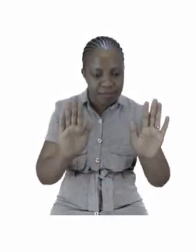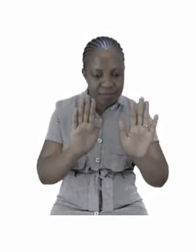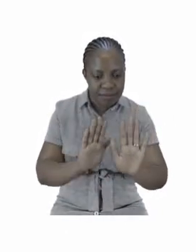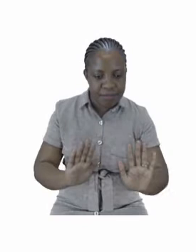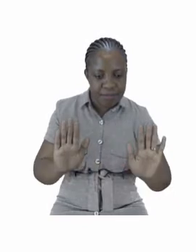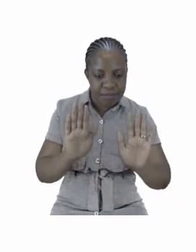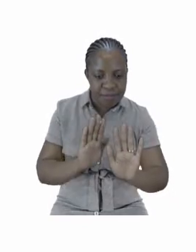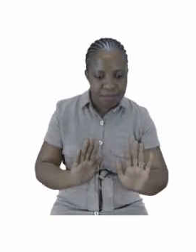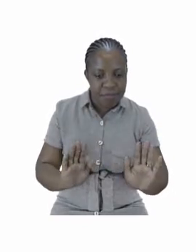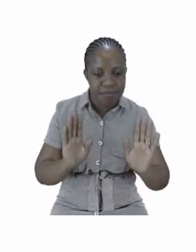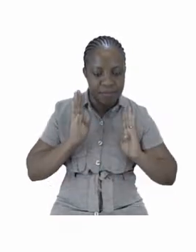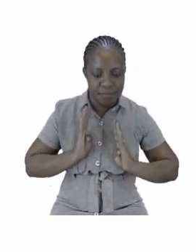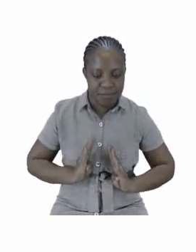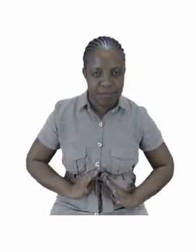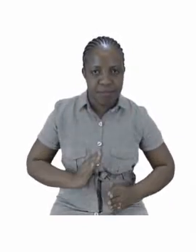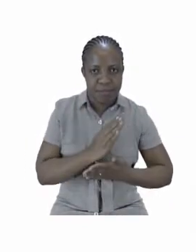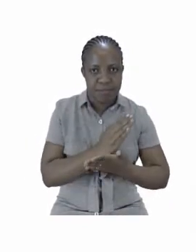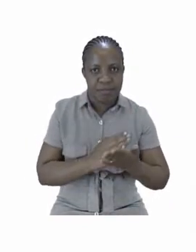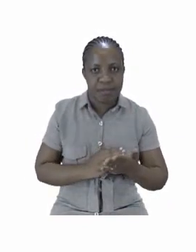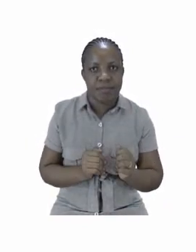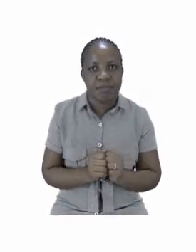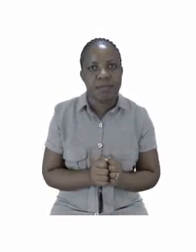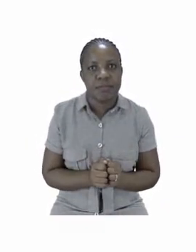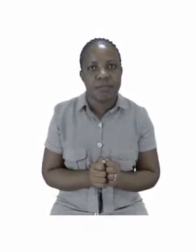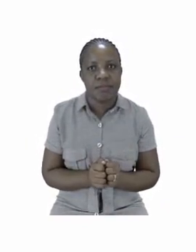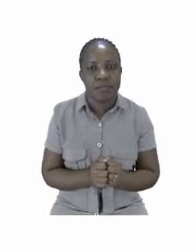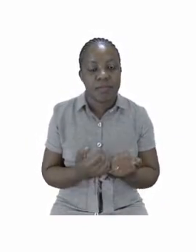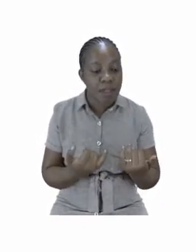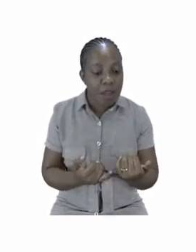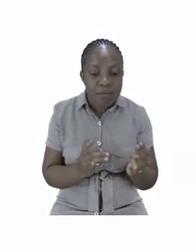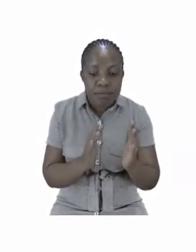parts. So I would like you to please take out your colors.